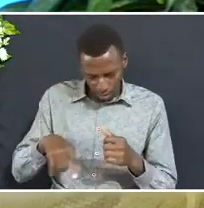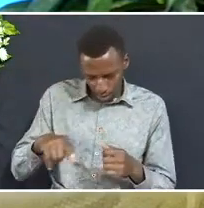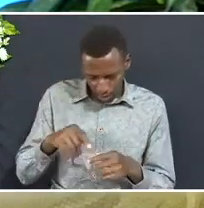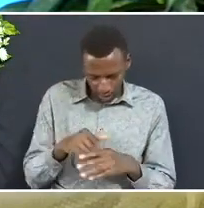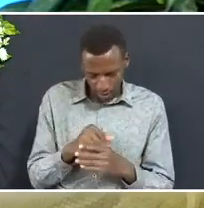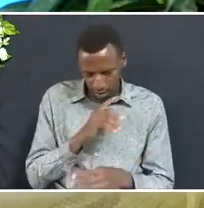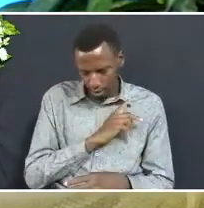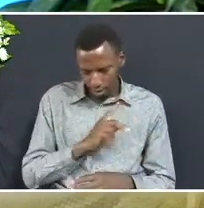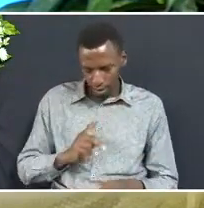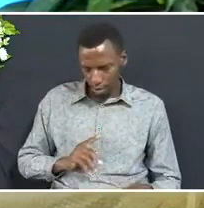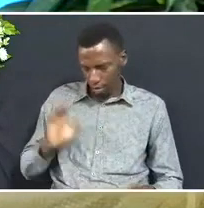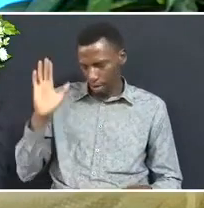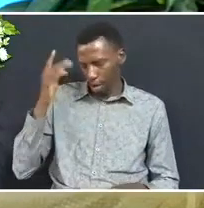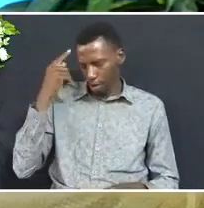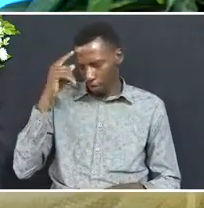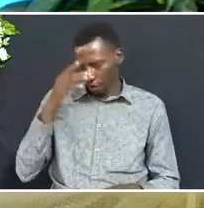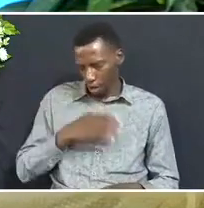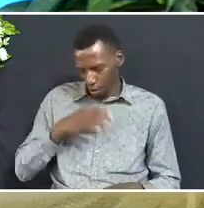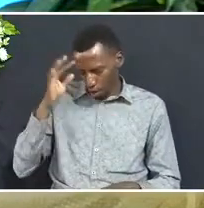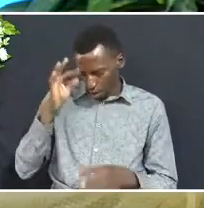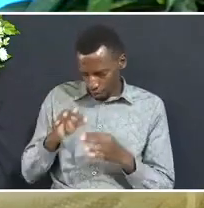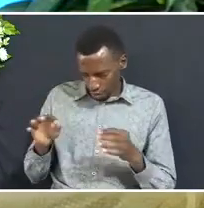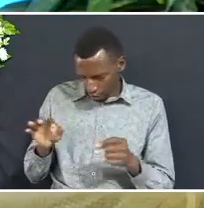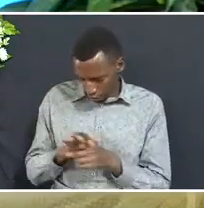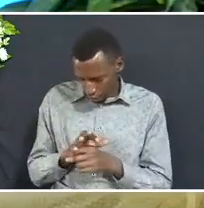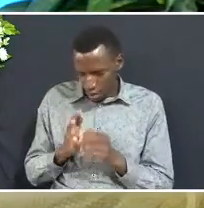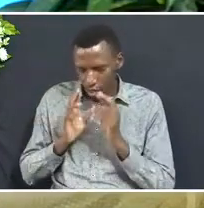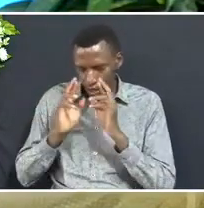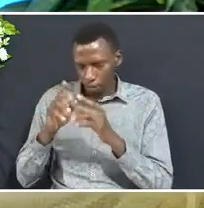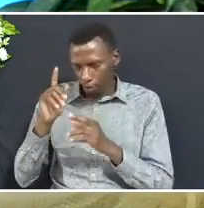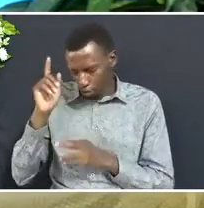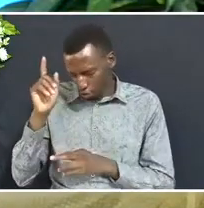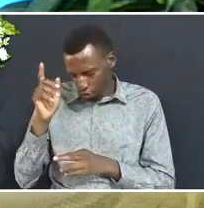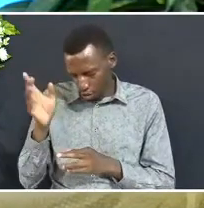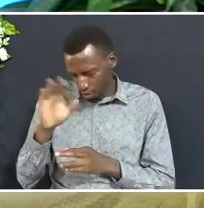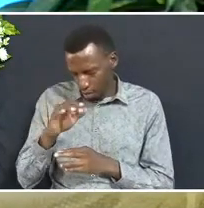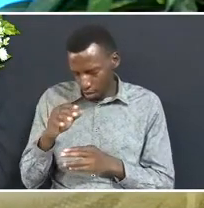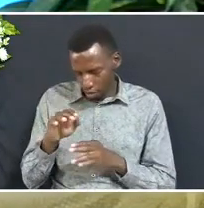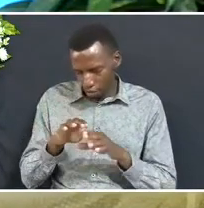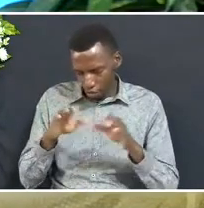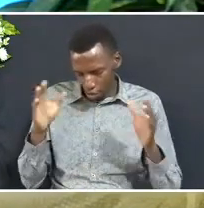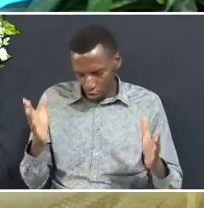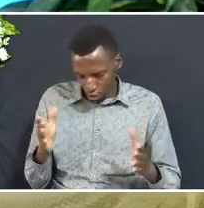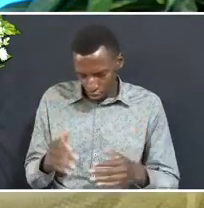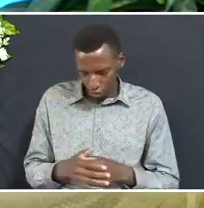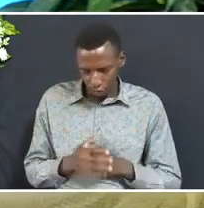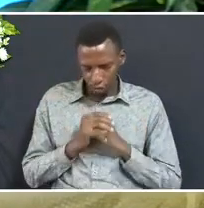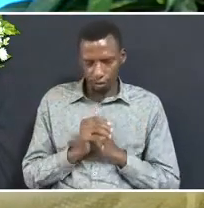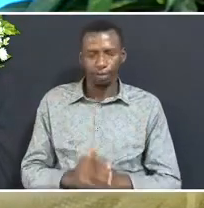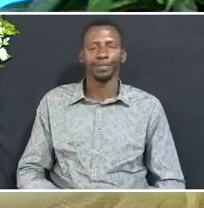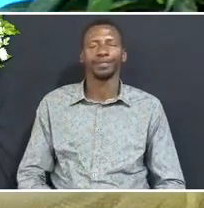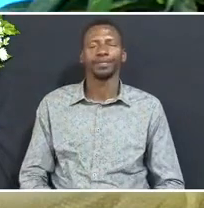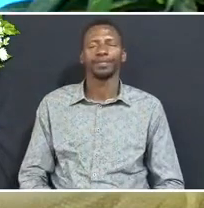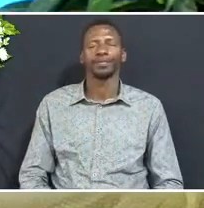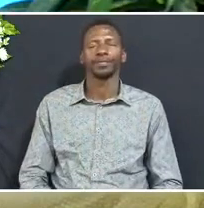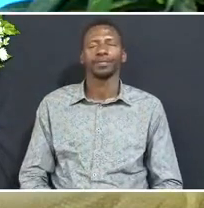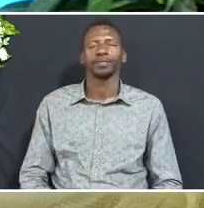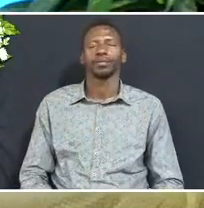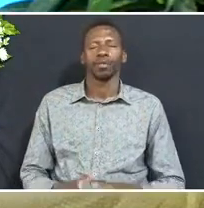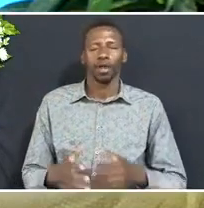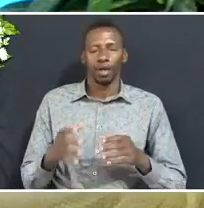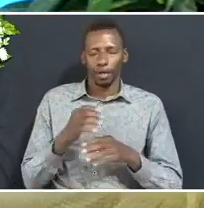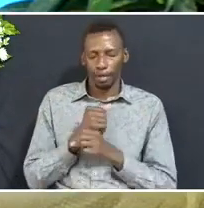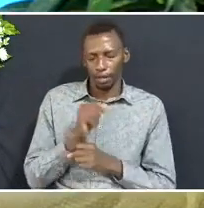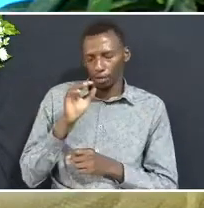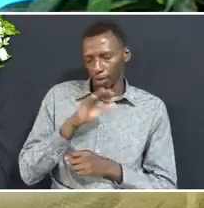our faithfulness in responding to you in coming back to the altar of worship. We trust that your presence is here with